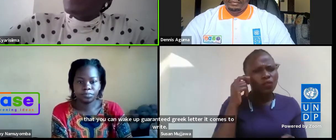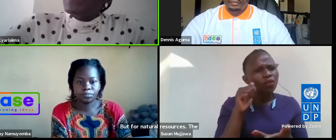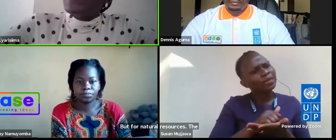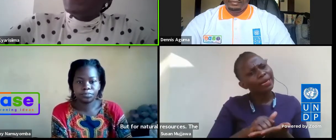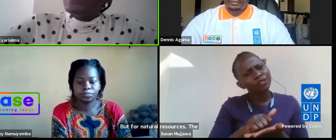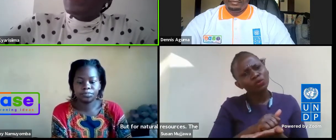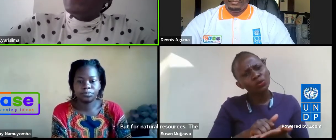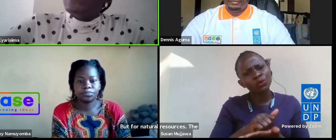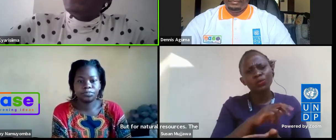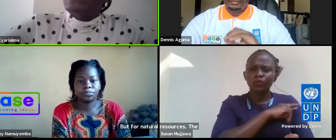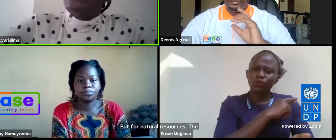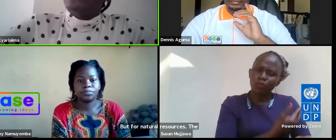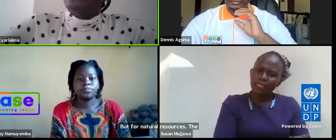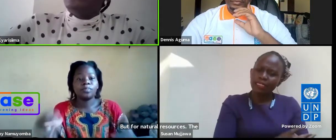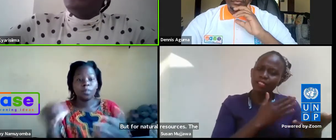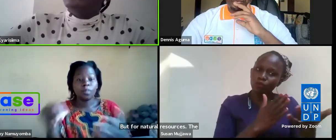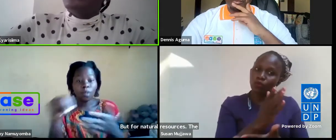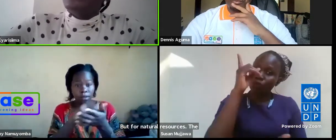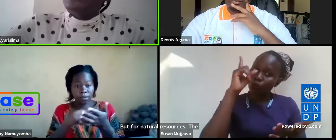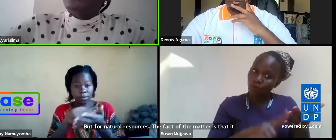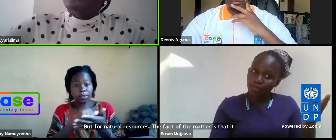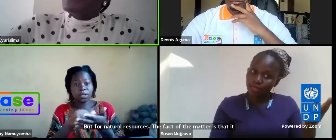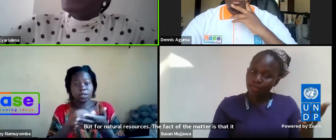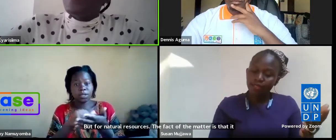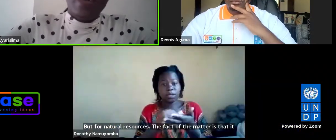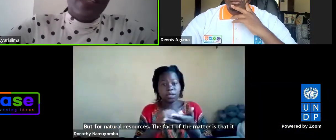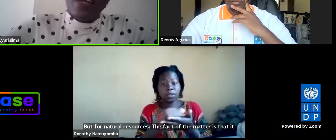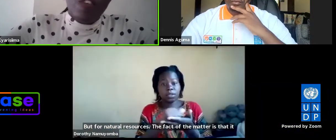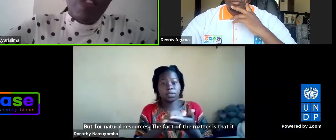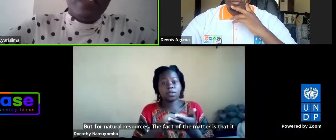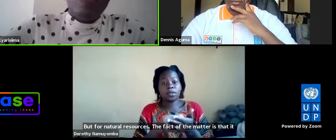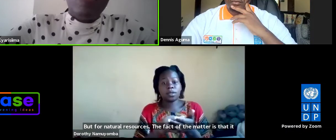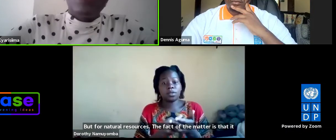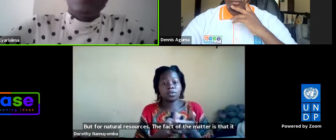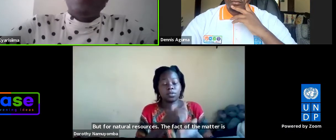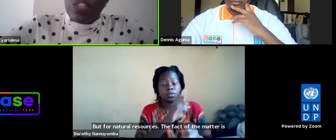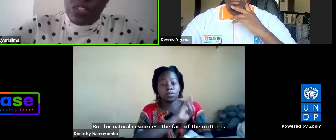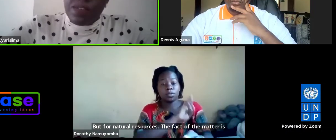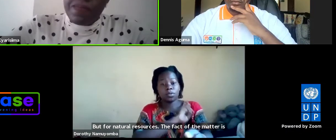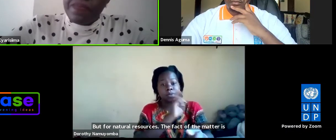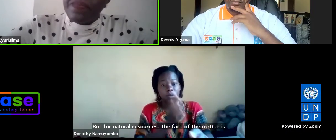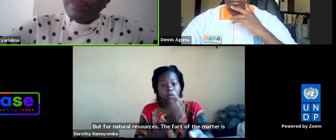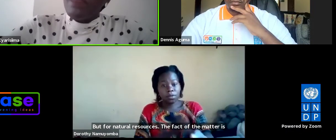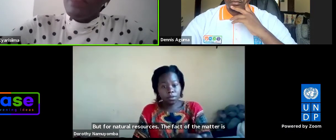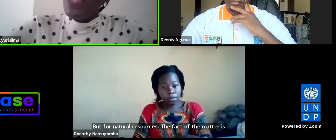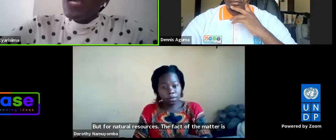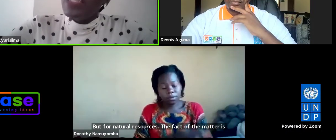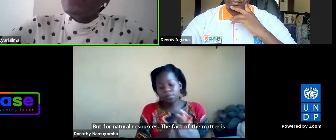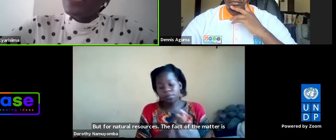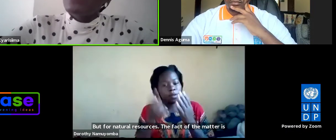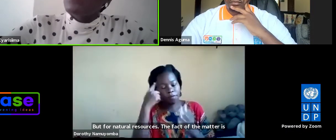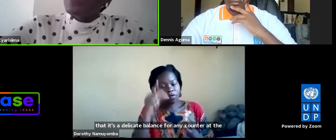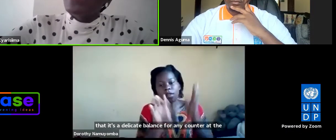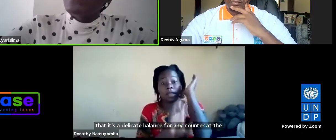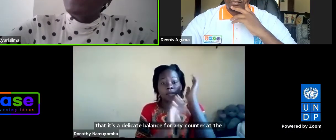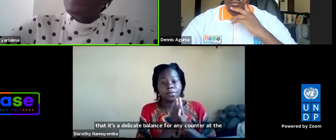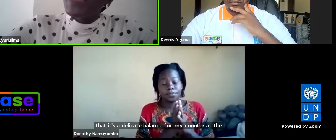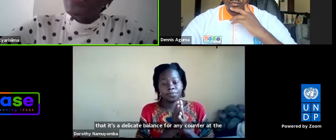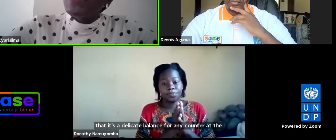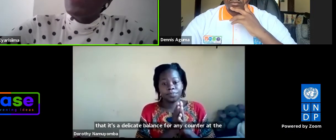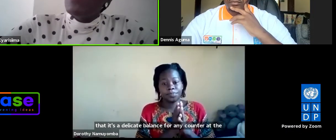fact of the matter is that it's a delicate balance for any country that is resource rich. And as we